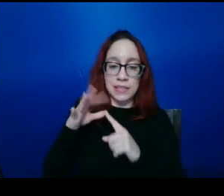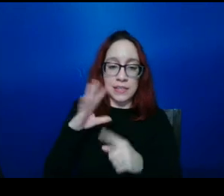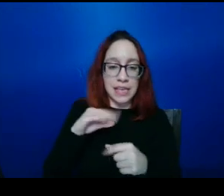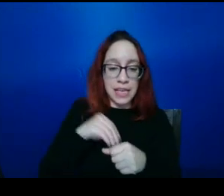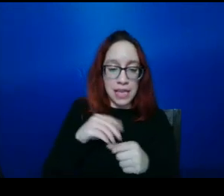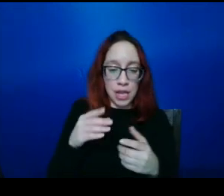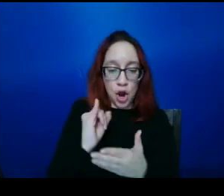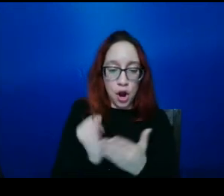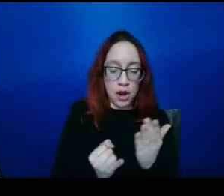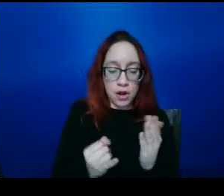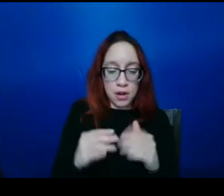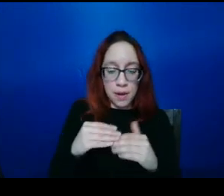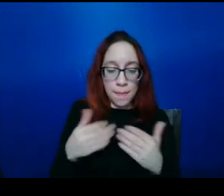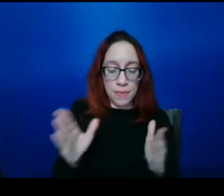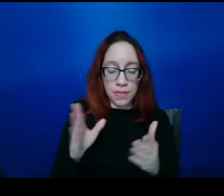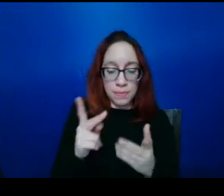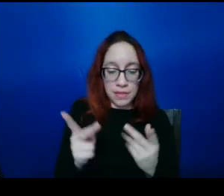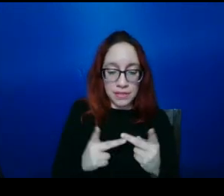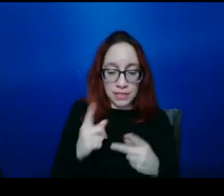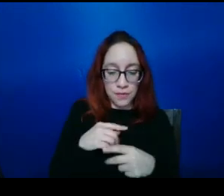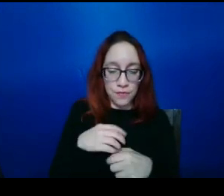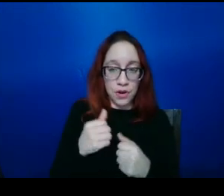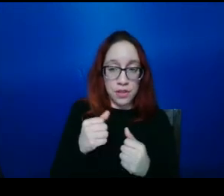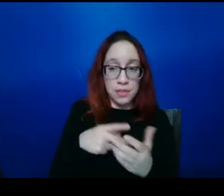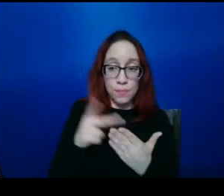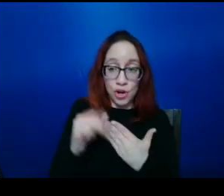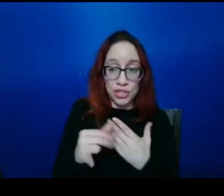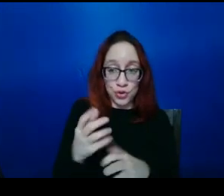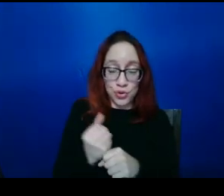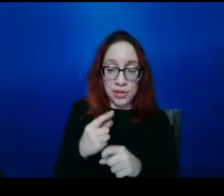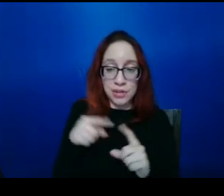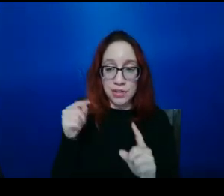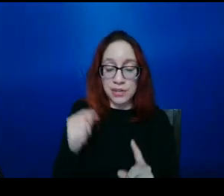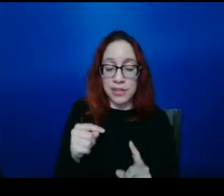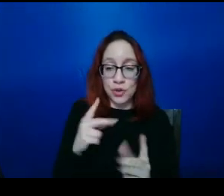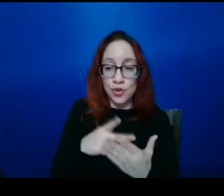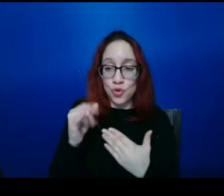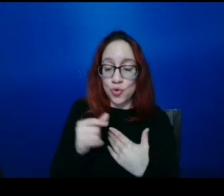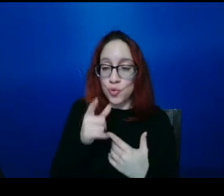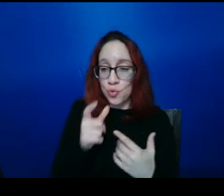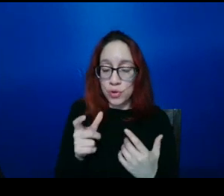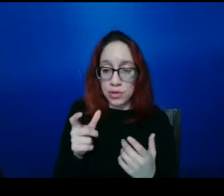places for the percentage of the project dedicated to affordable housing. And this for ARPA projects that are